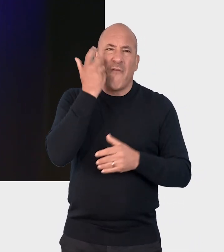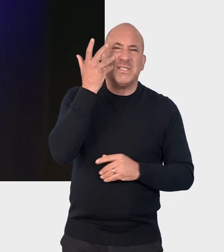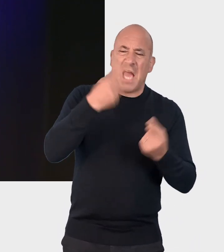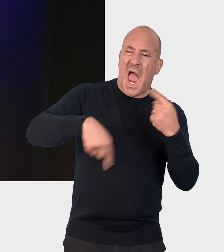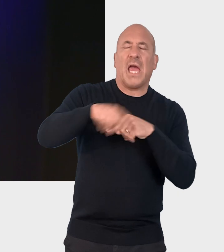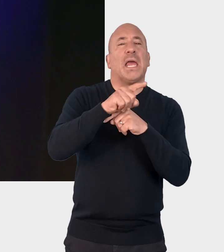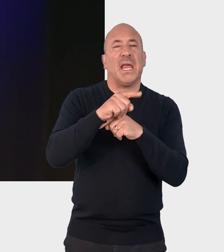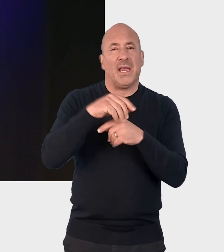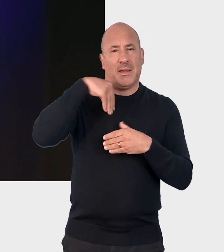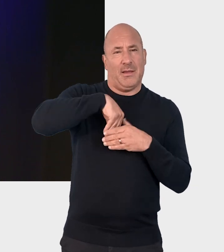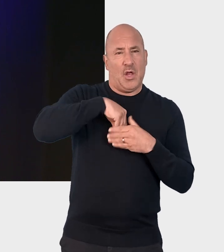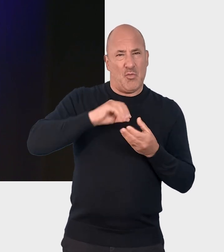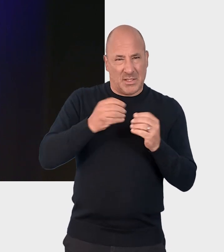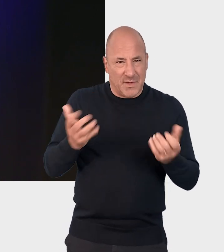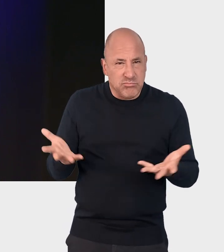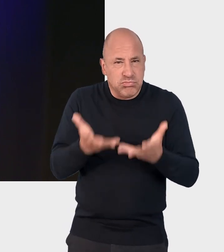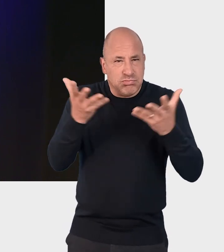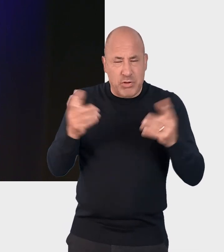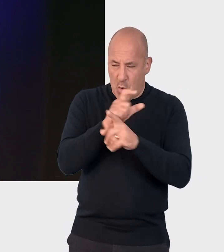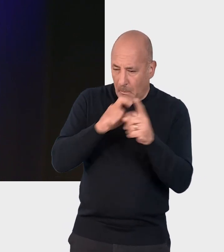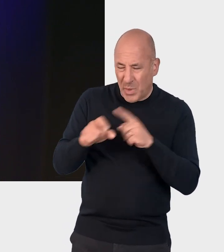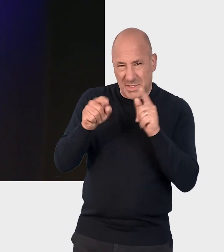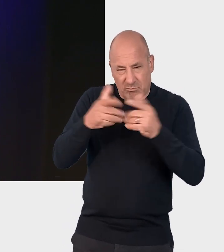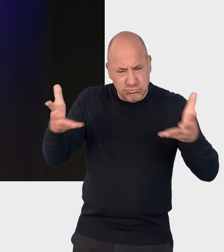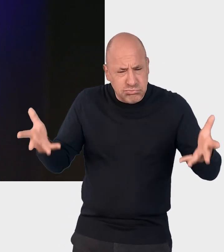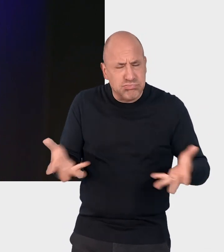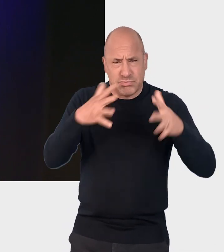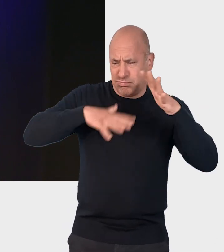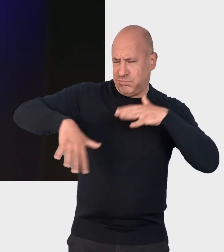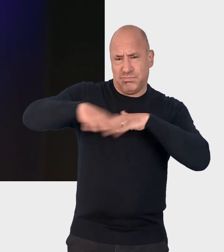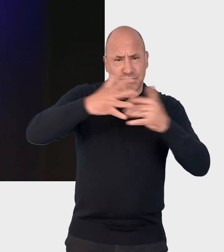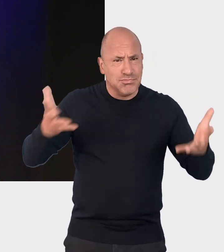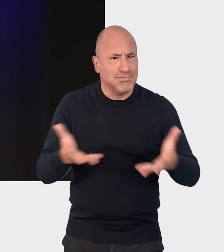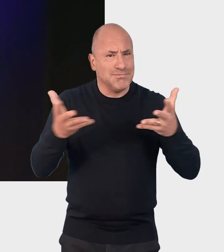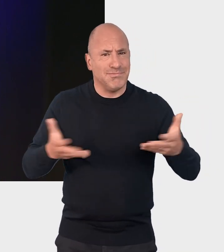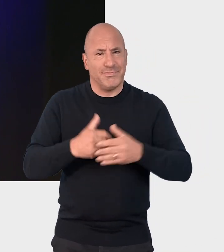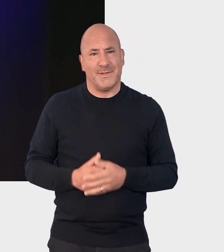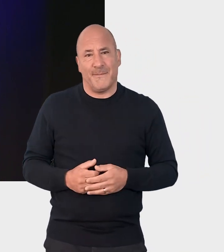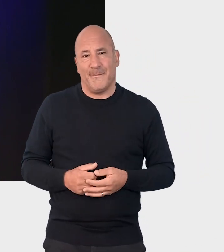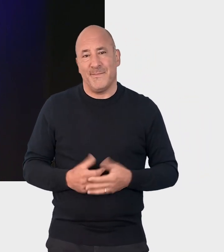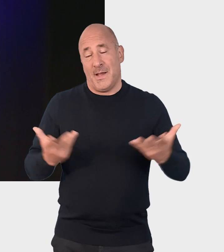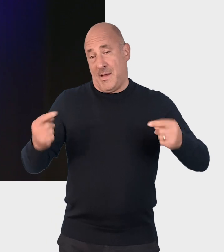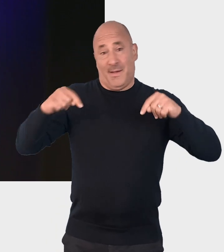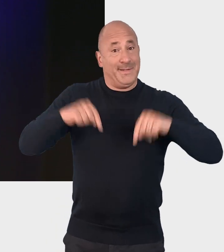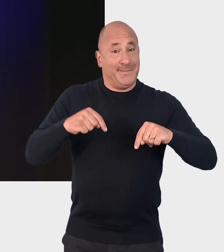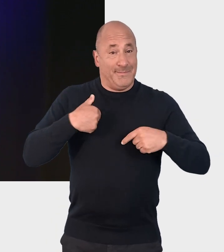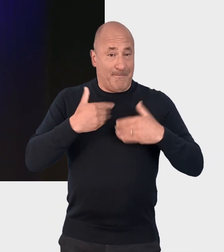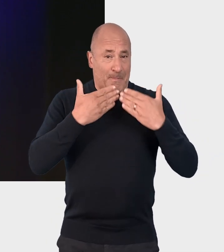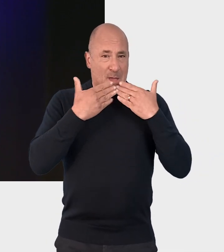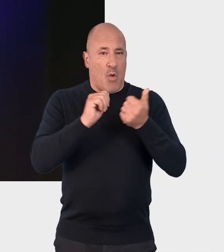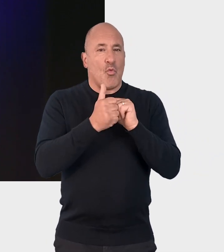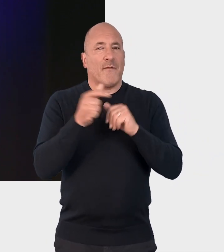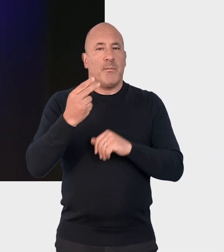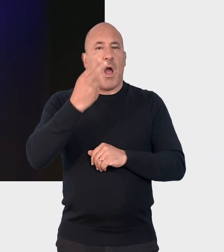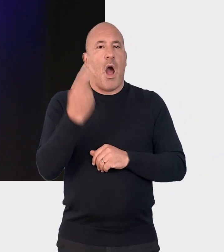nurture creativity in the everyday lives of individuals and our communities and neighbourhood. And here I'd